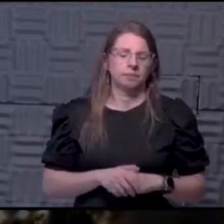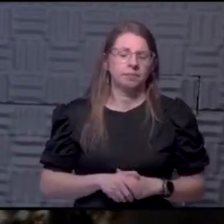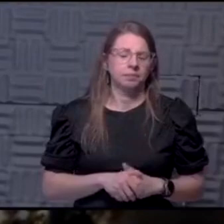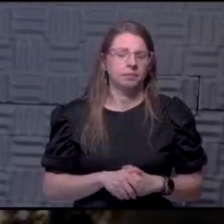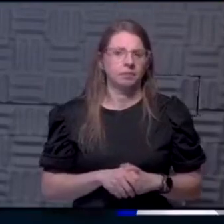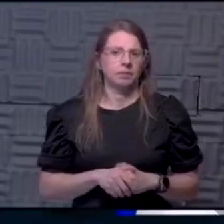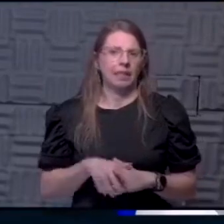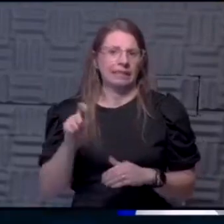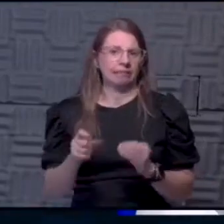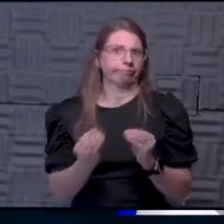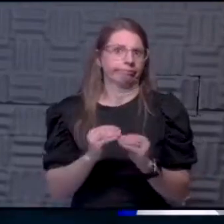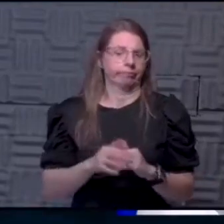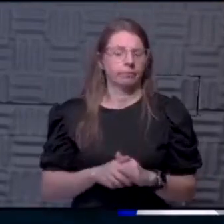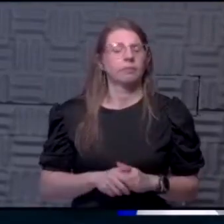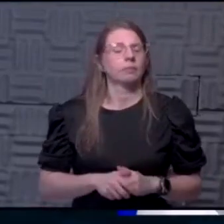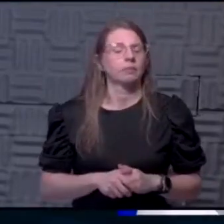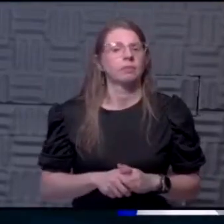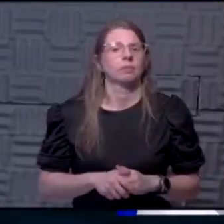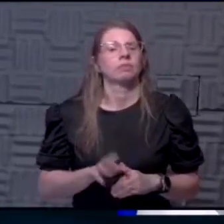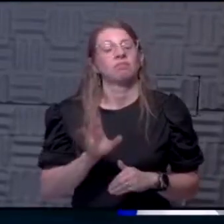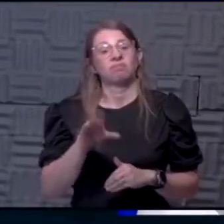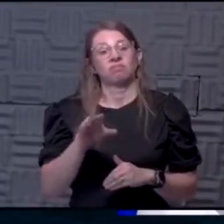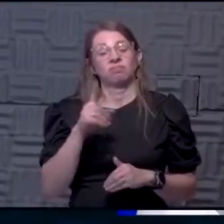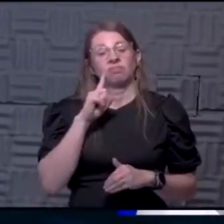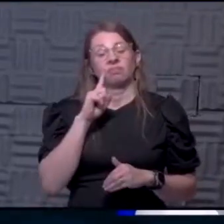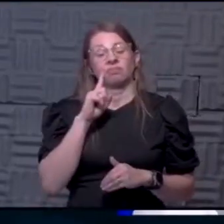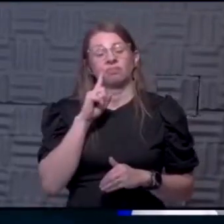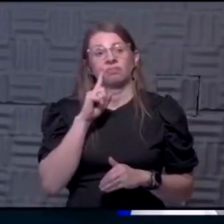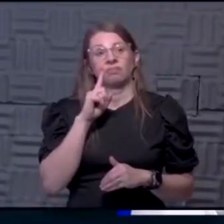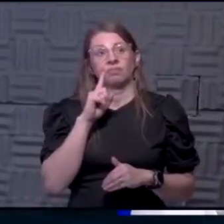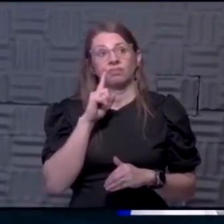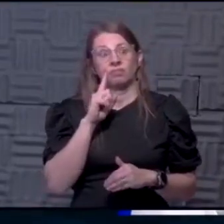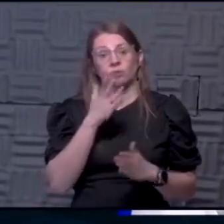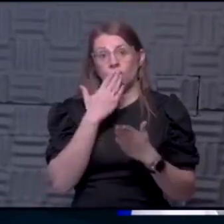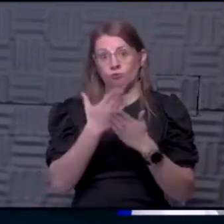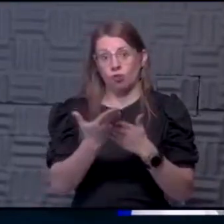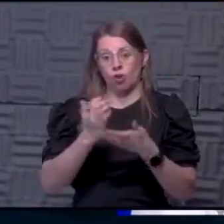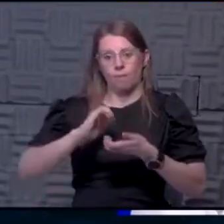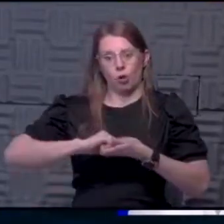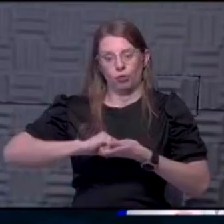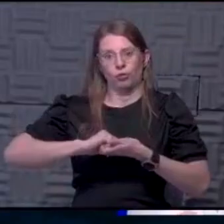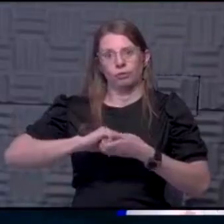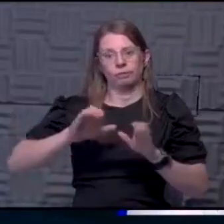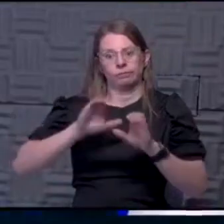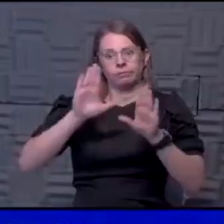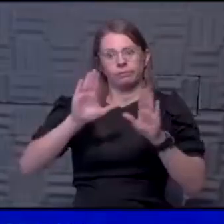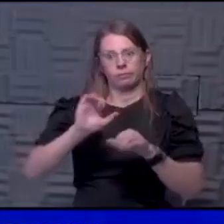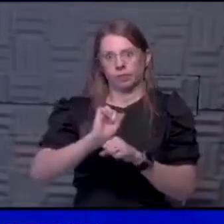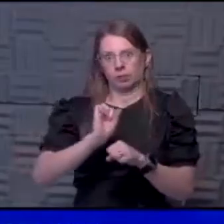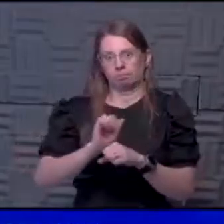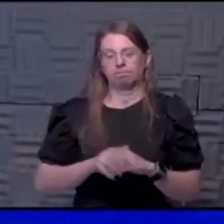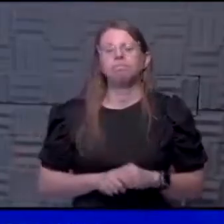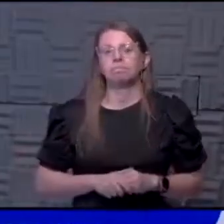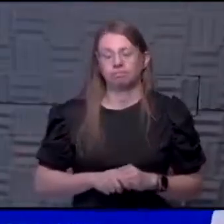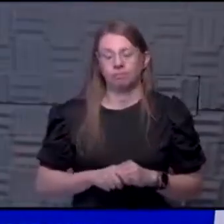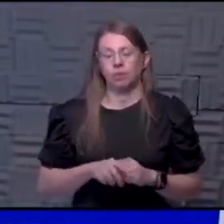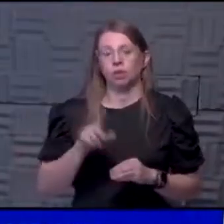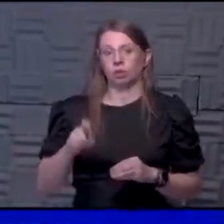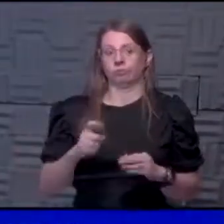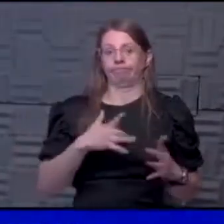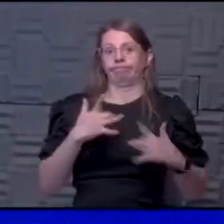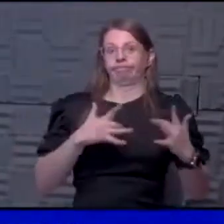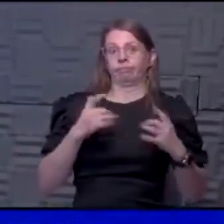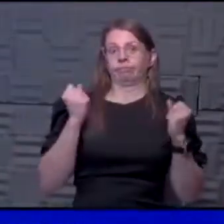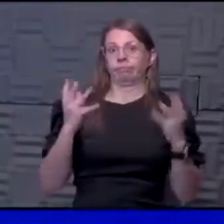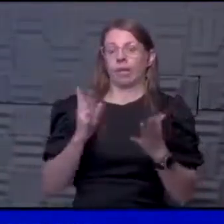like. I think we can all say they have been approximately a very good partner and done a great job. And we should be thrilled that there are